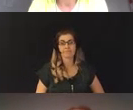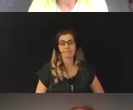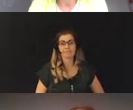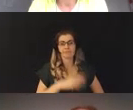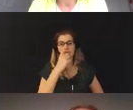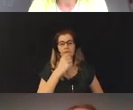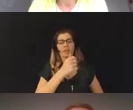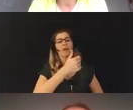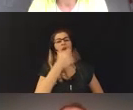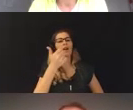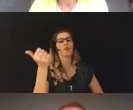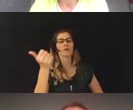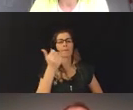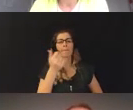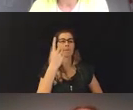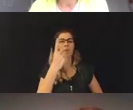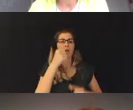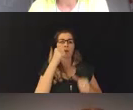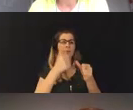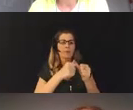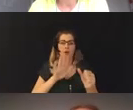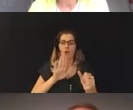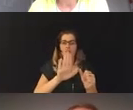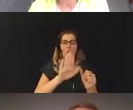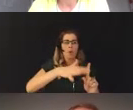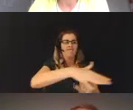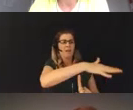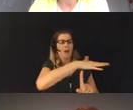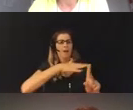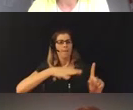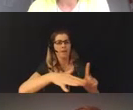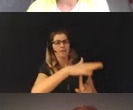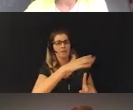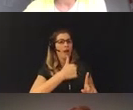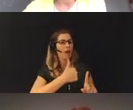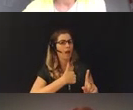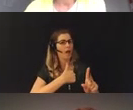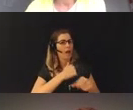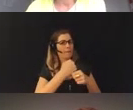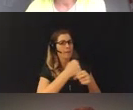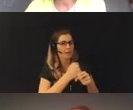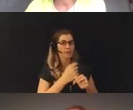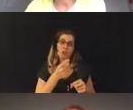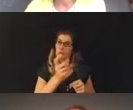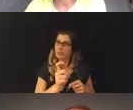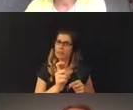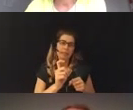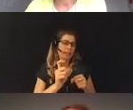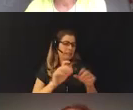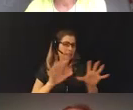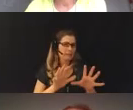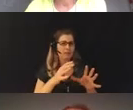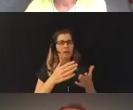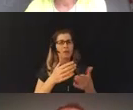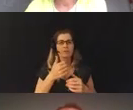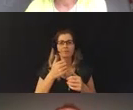Another one of the biggest first impressions you leave is your environment that you create. So you got to go above and beyond there, right? So we built a library last